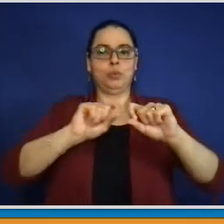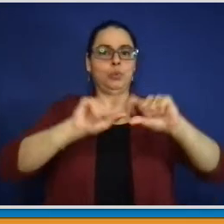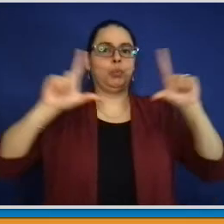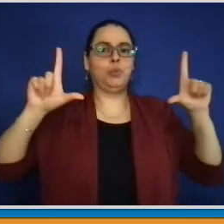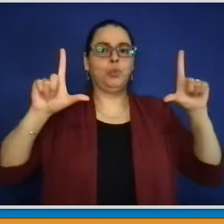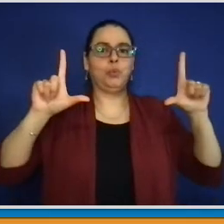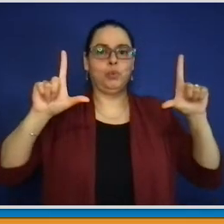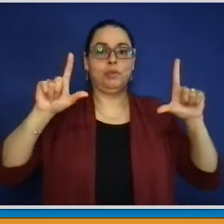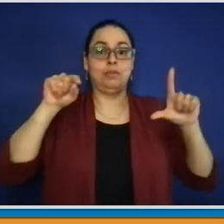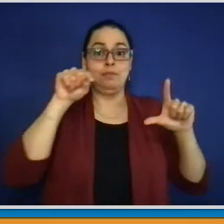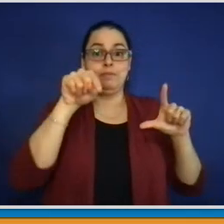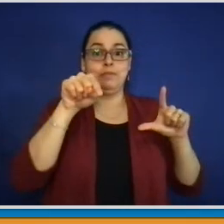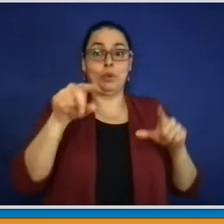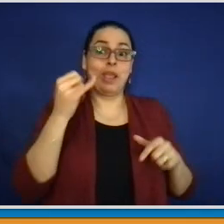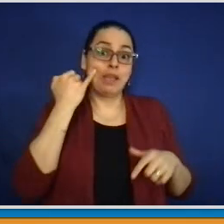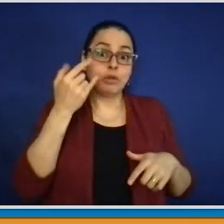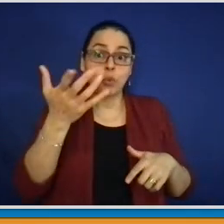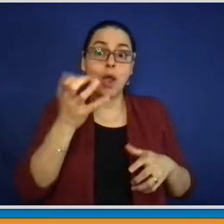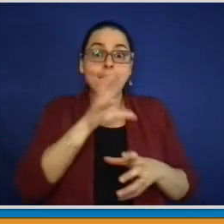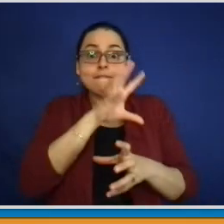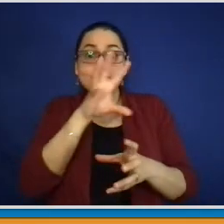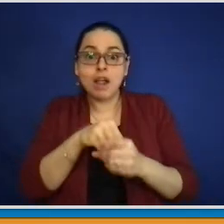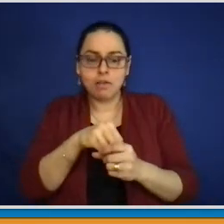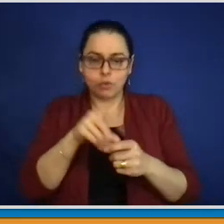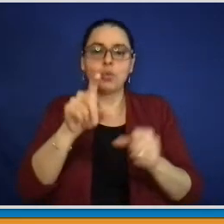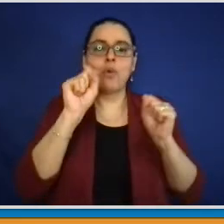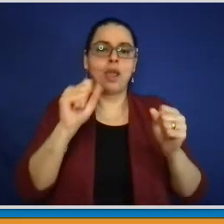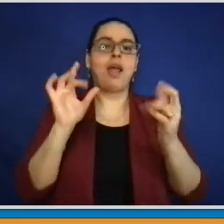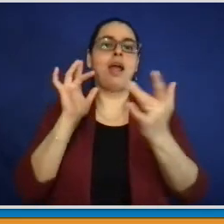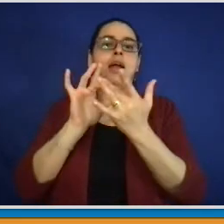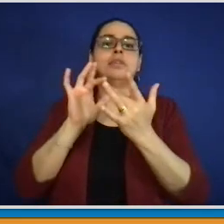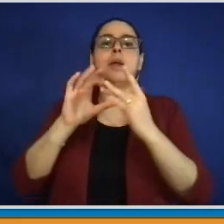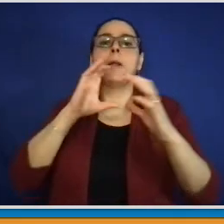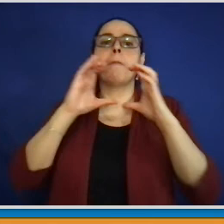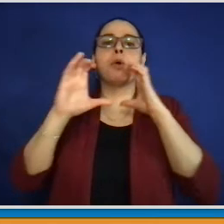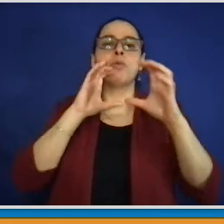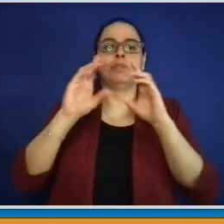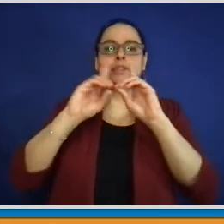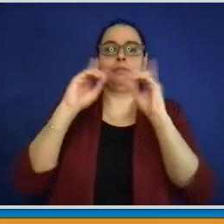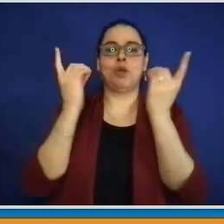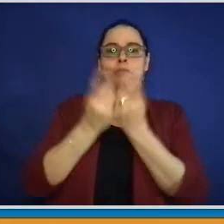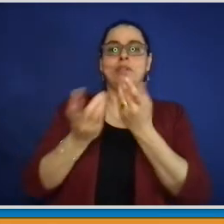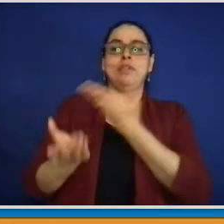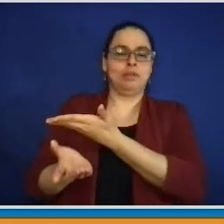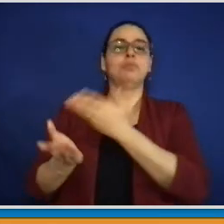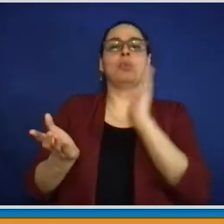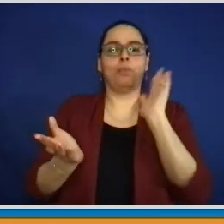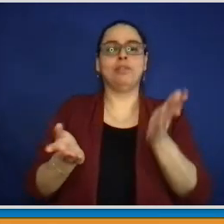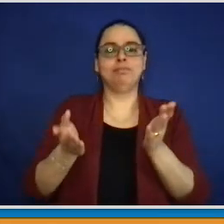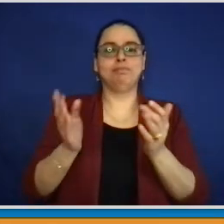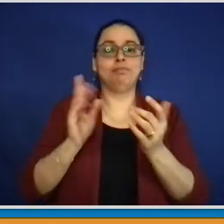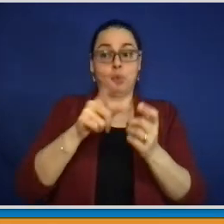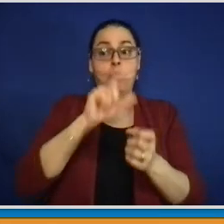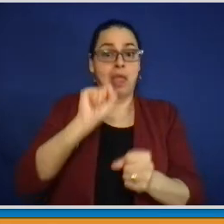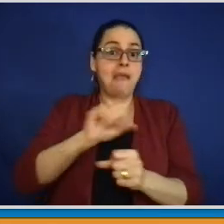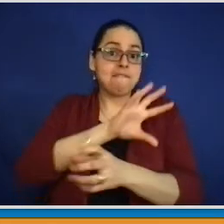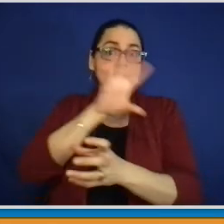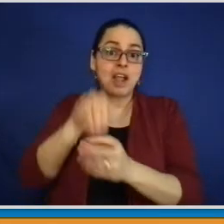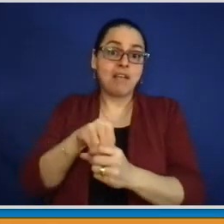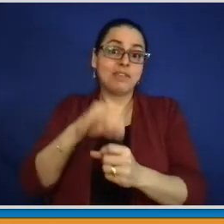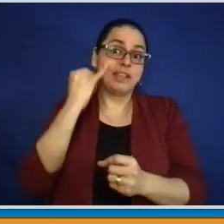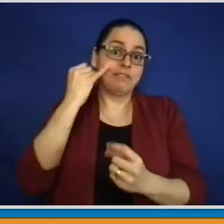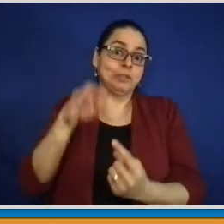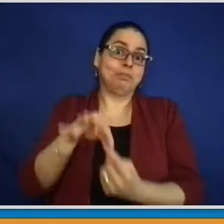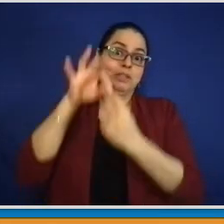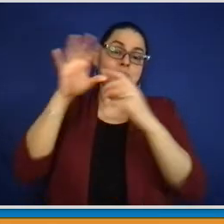communications@westchestergov.com, and you'll get the information so you can participate in this virtual conference. Sherry Asher, Martha